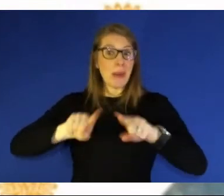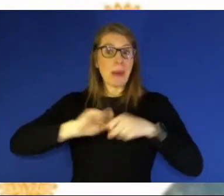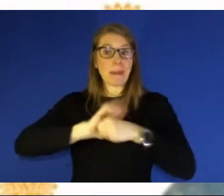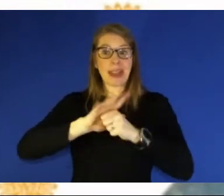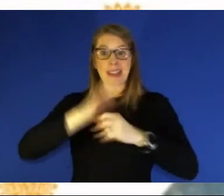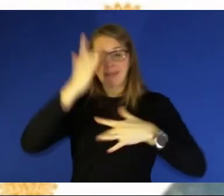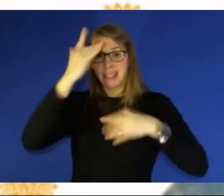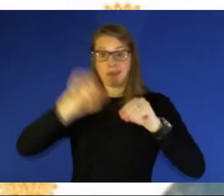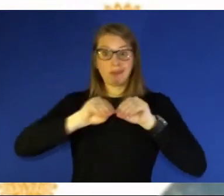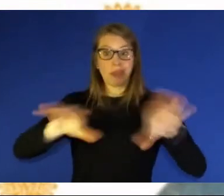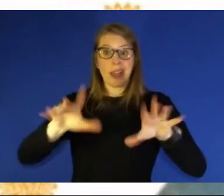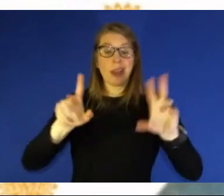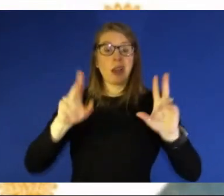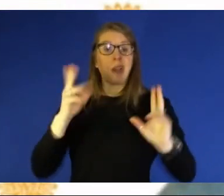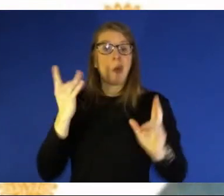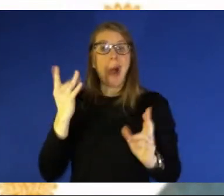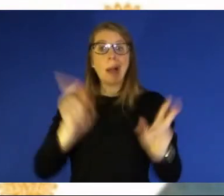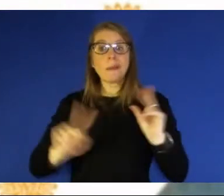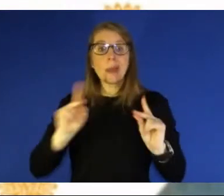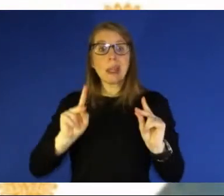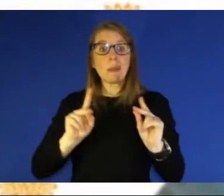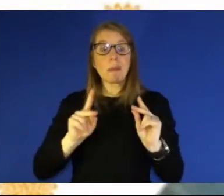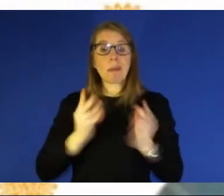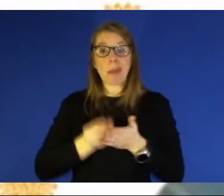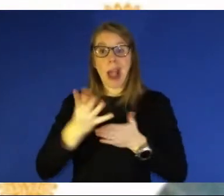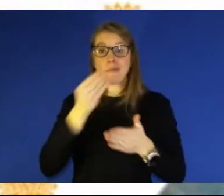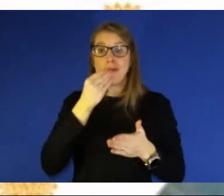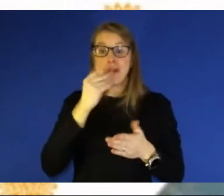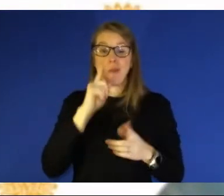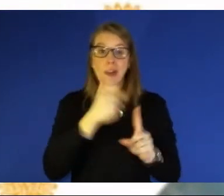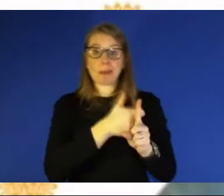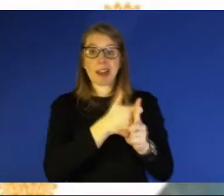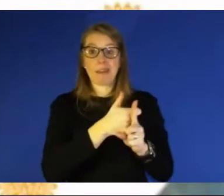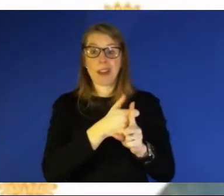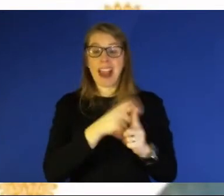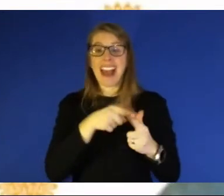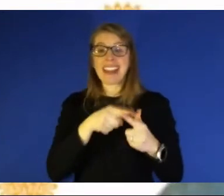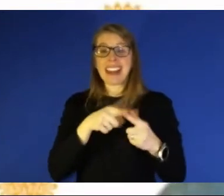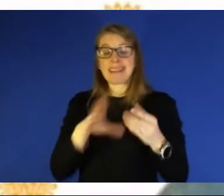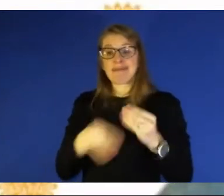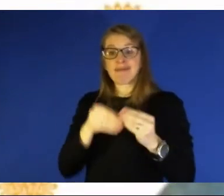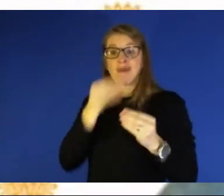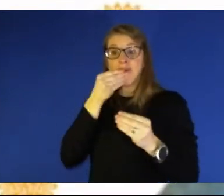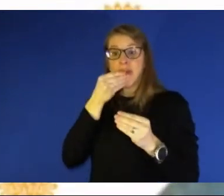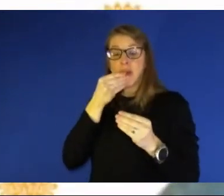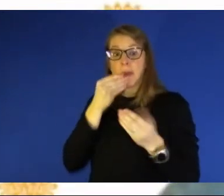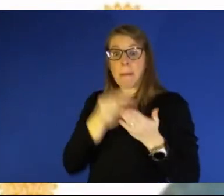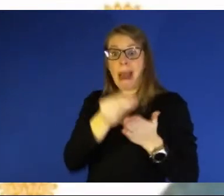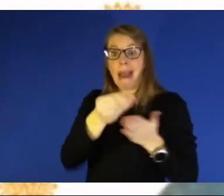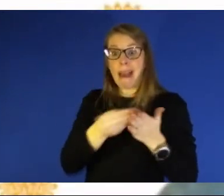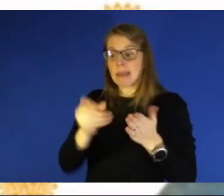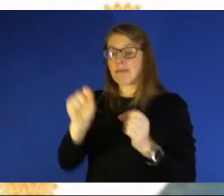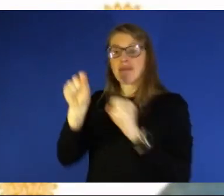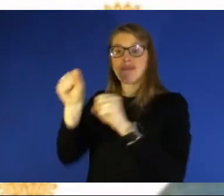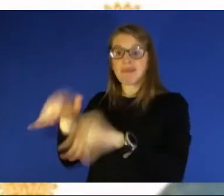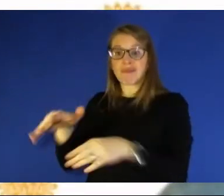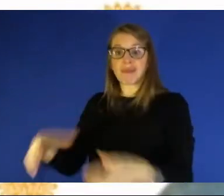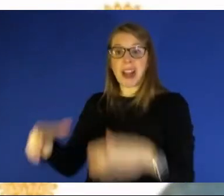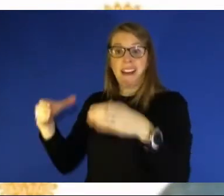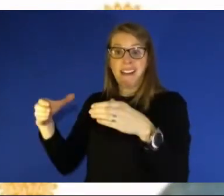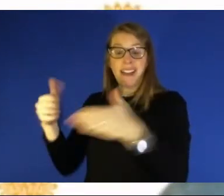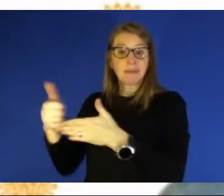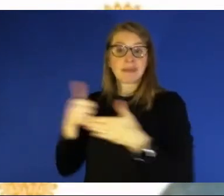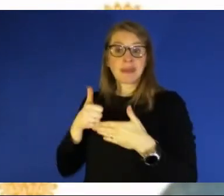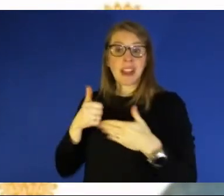go and buy some food for themselves and then put additional food in those barrels, and that can help us. Every